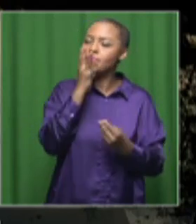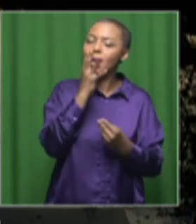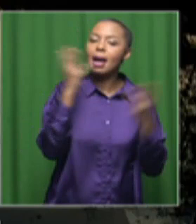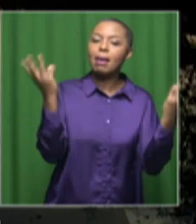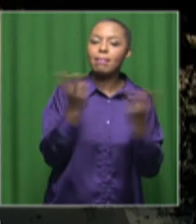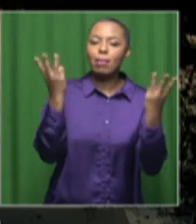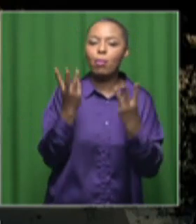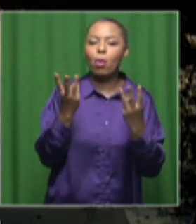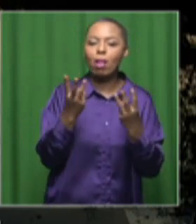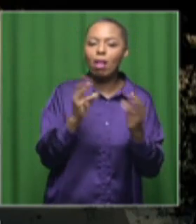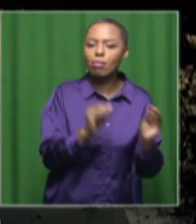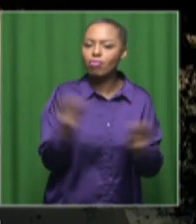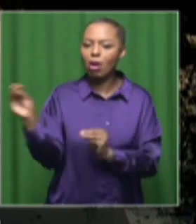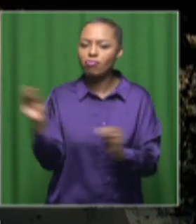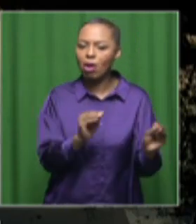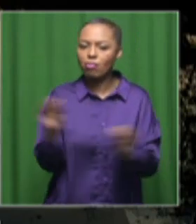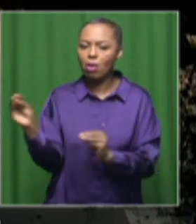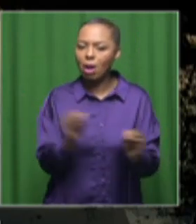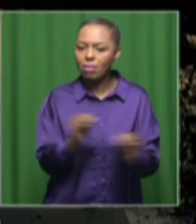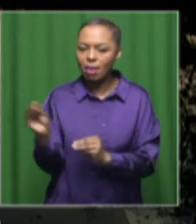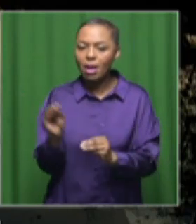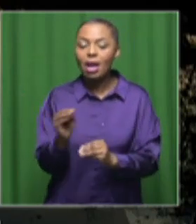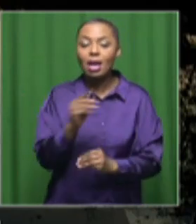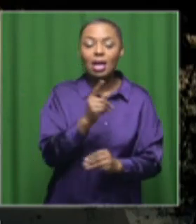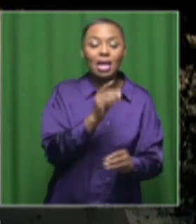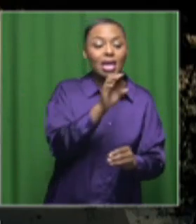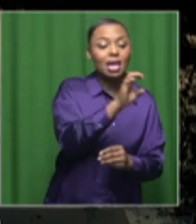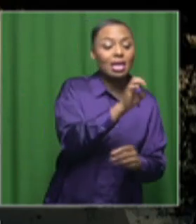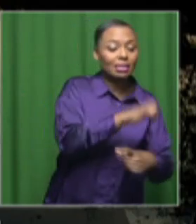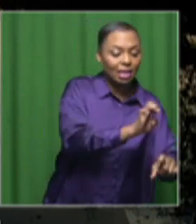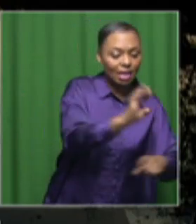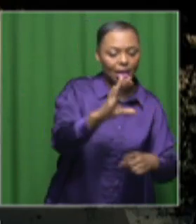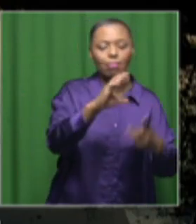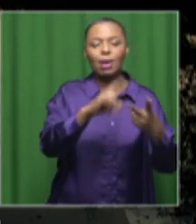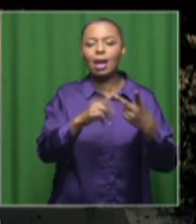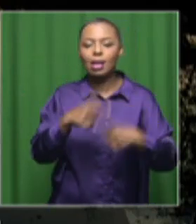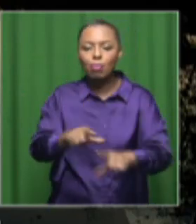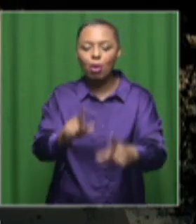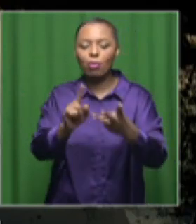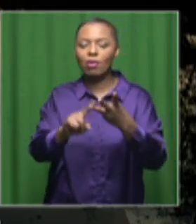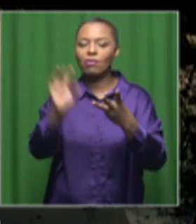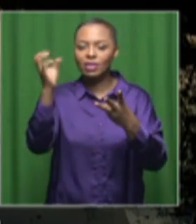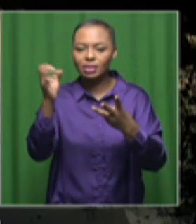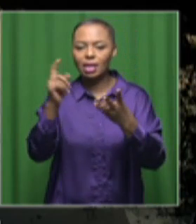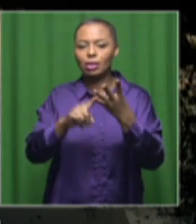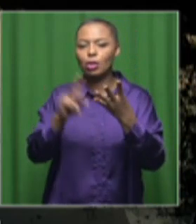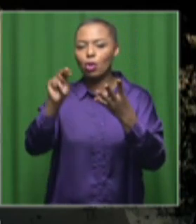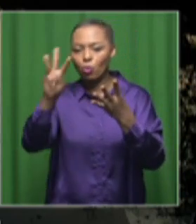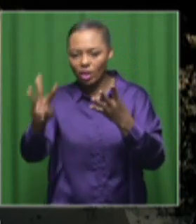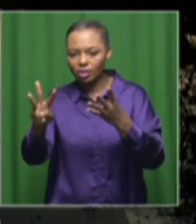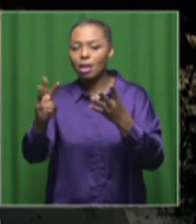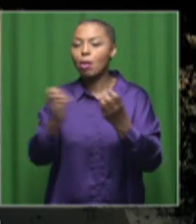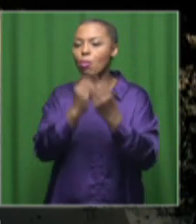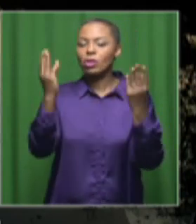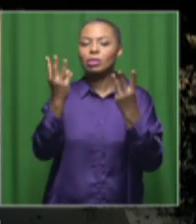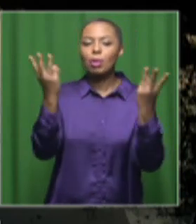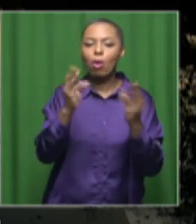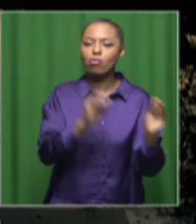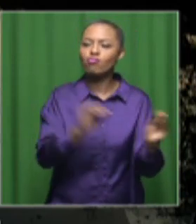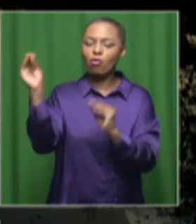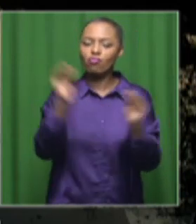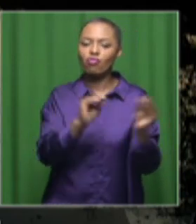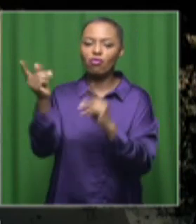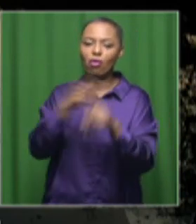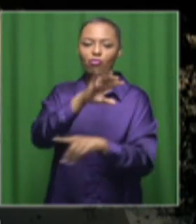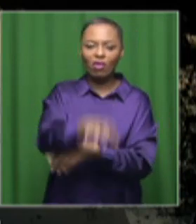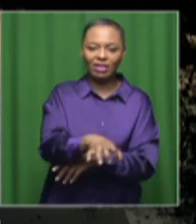whereas you have the Eastern Cape, Limpopo, Free State and the Northwest losing people. So, most of